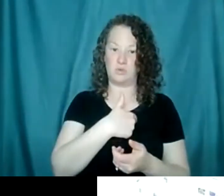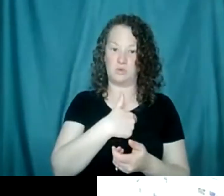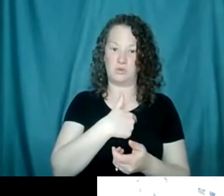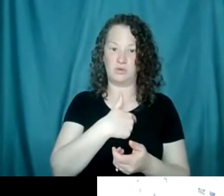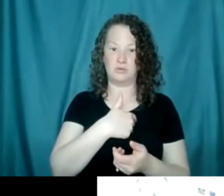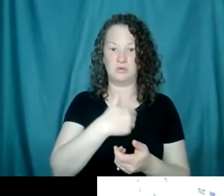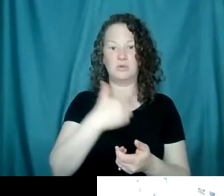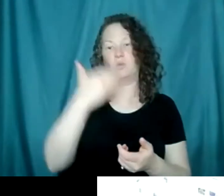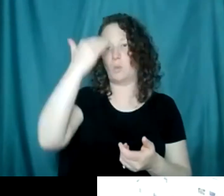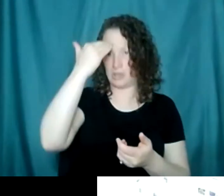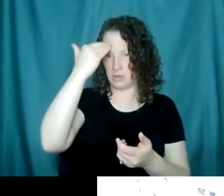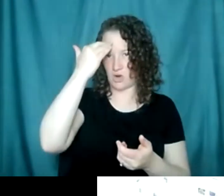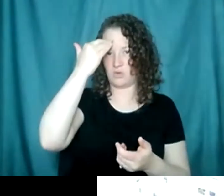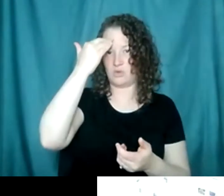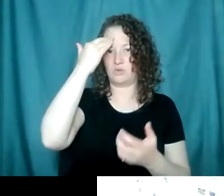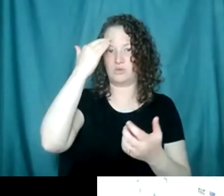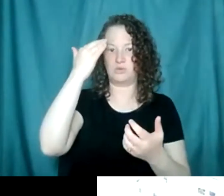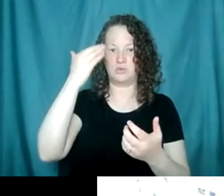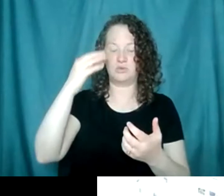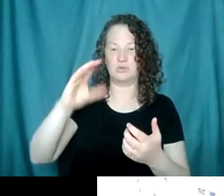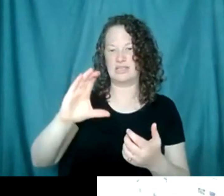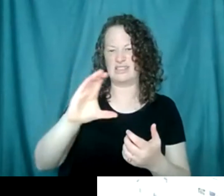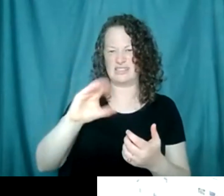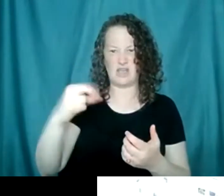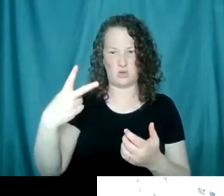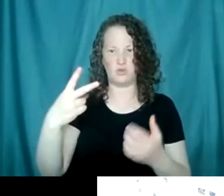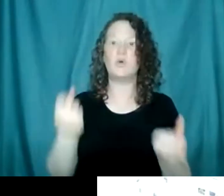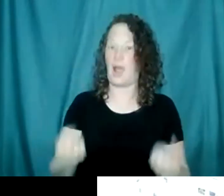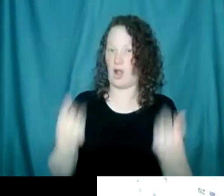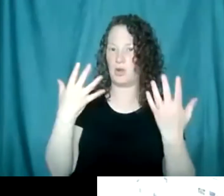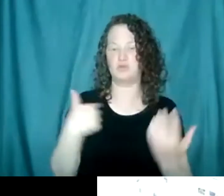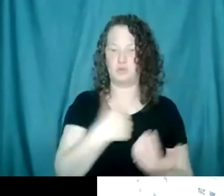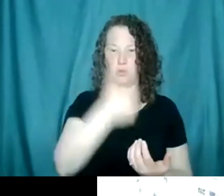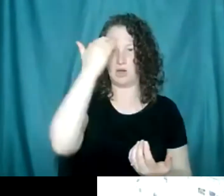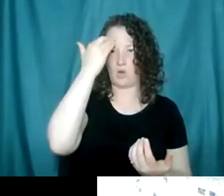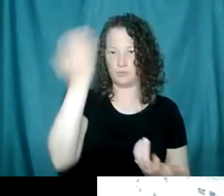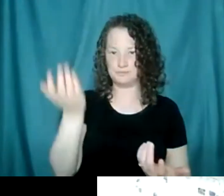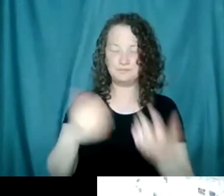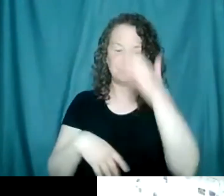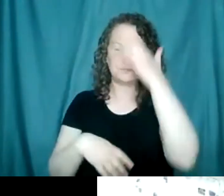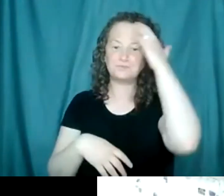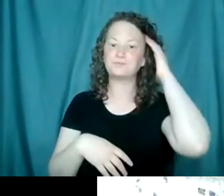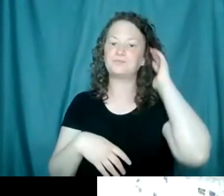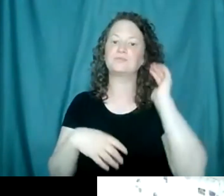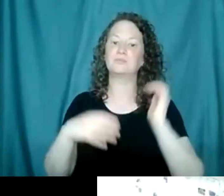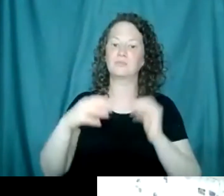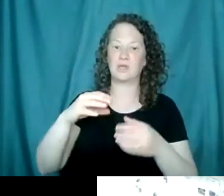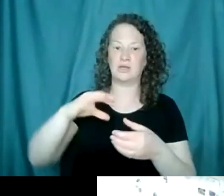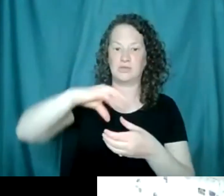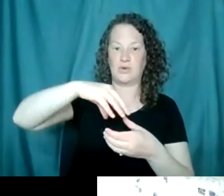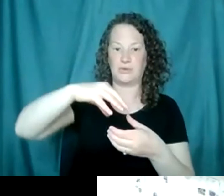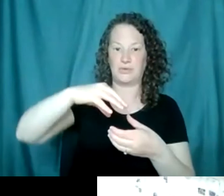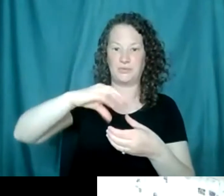ambient atmosphere that got sealed into those tubes before they went up into space. So you pull out